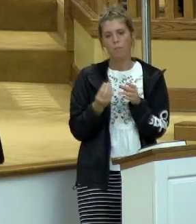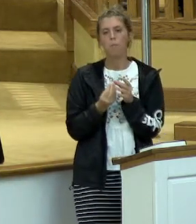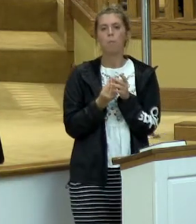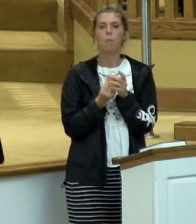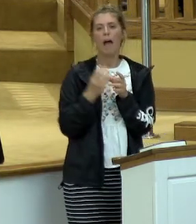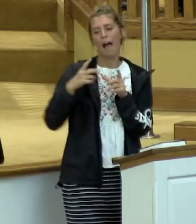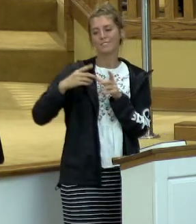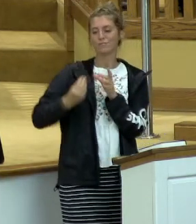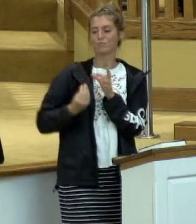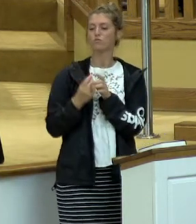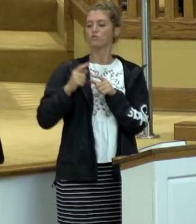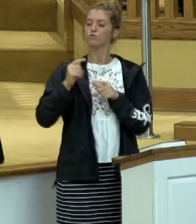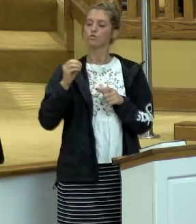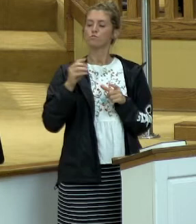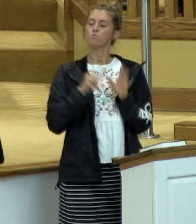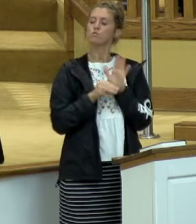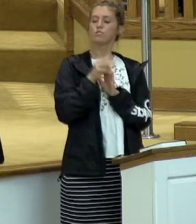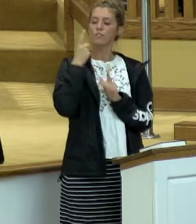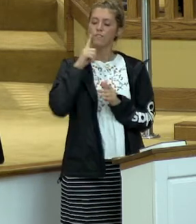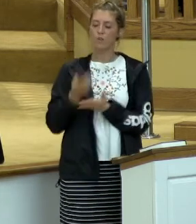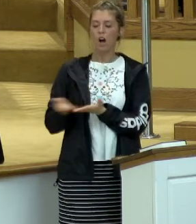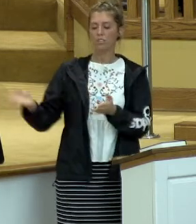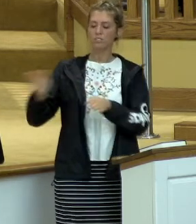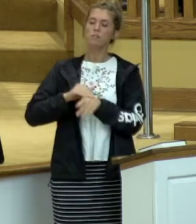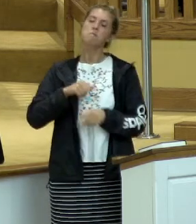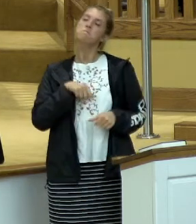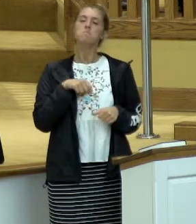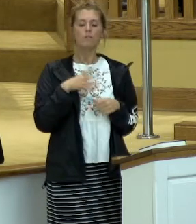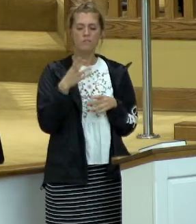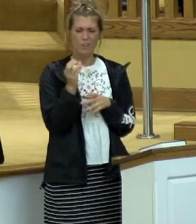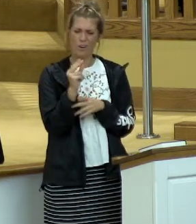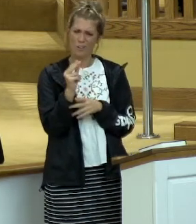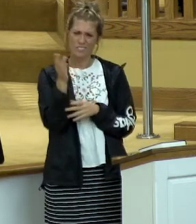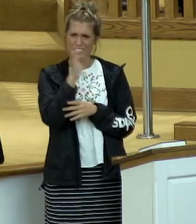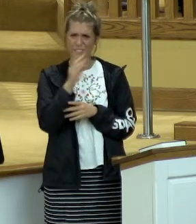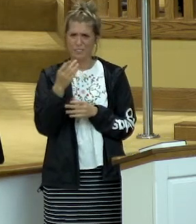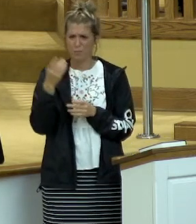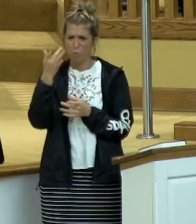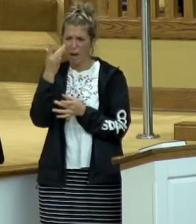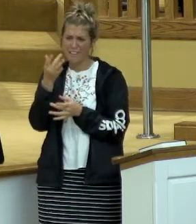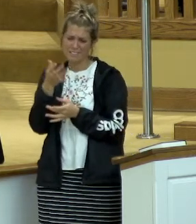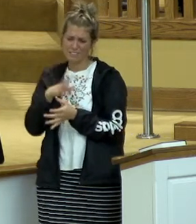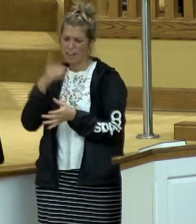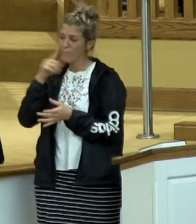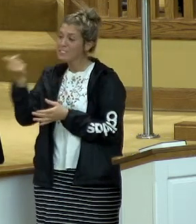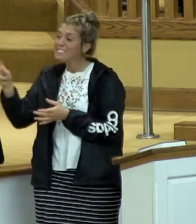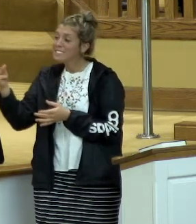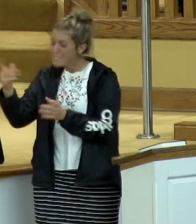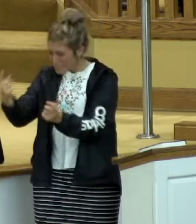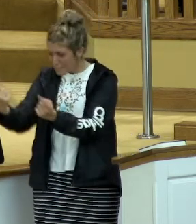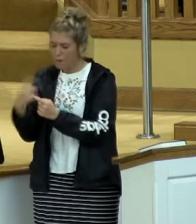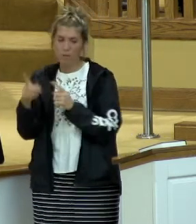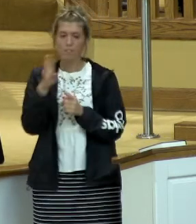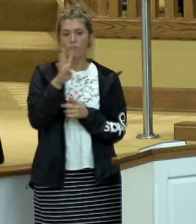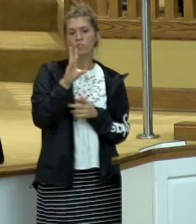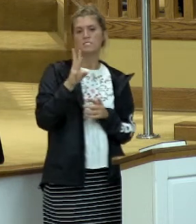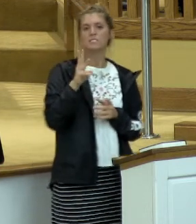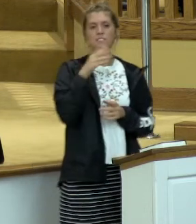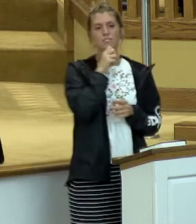calls. They just do. I don't want to ever outgrow an altar call. Why is it wonderful for a 16-year-old boy to do it, but not for a 46-year-old man to do it,